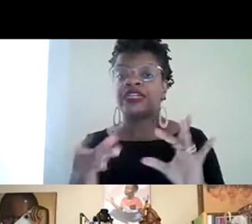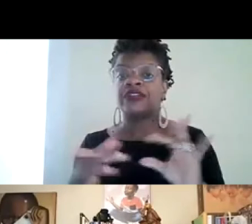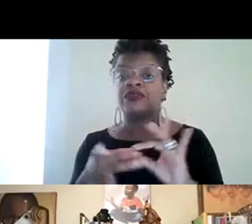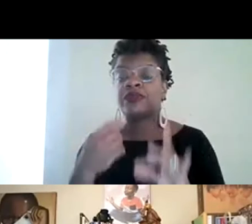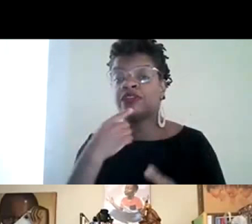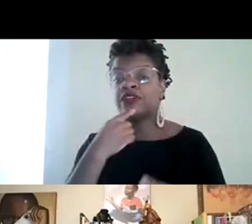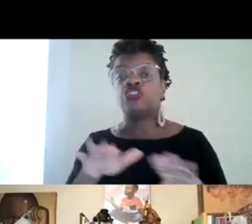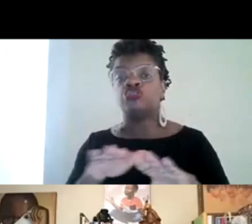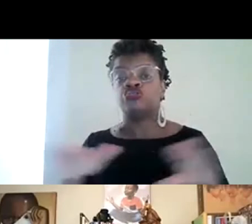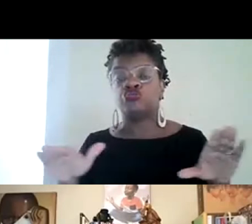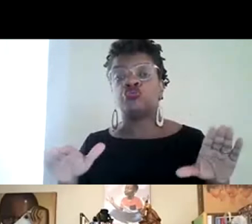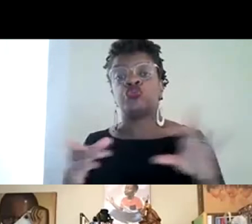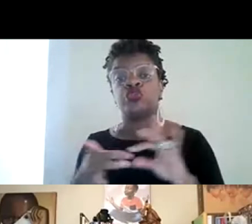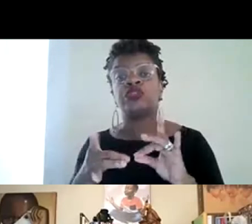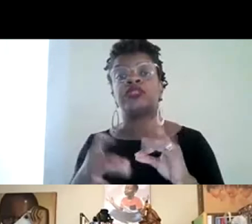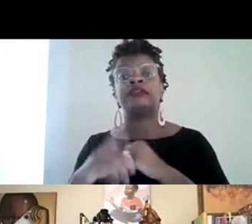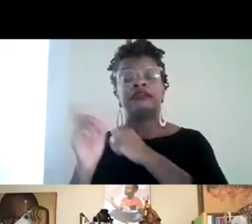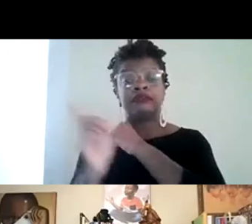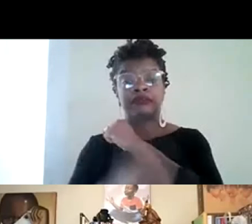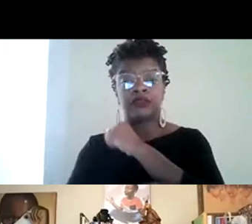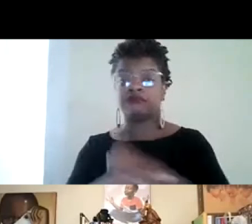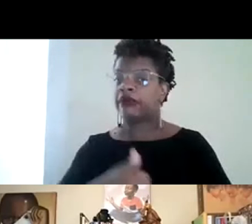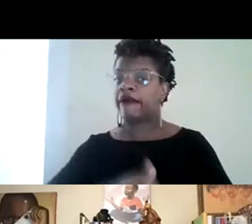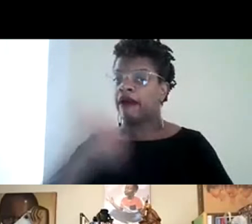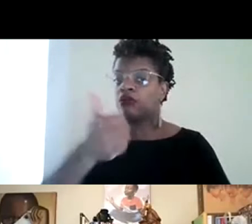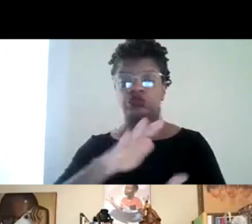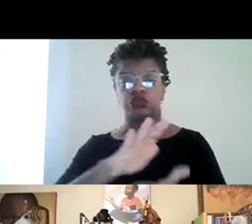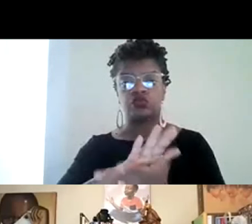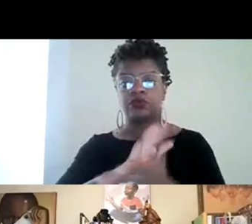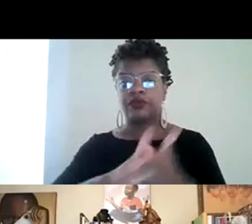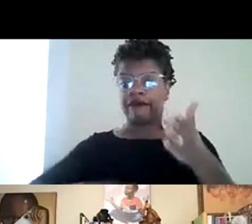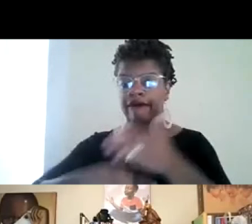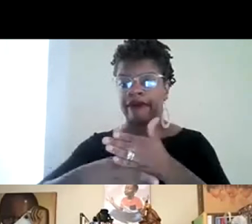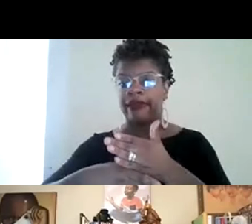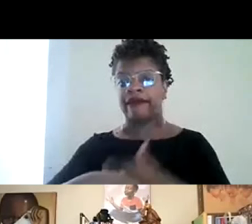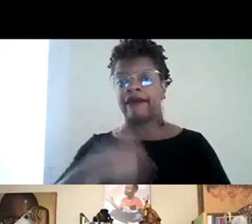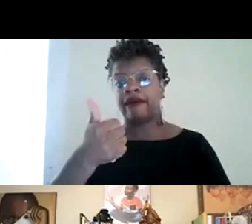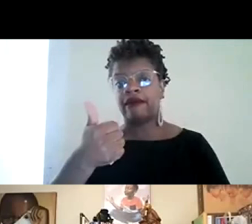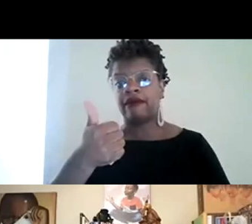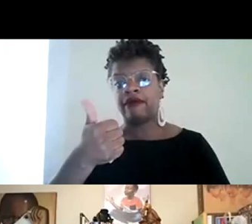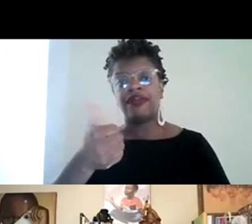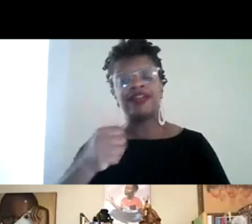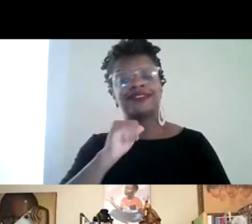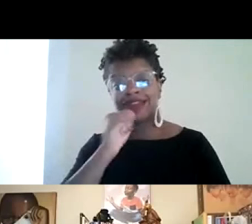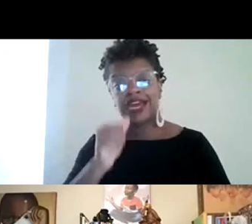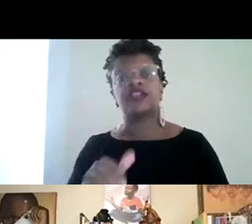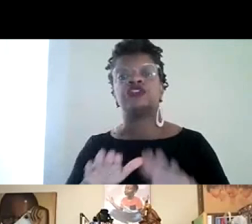mentioned previously are not child behaviors, they are adult decisions. And so classroom